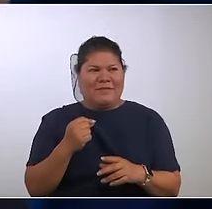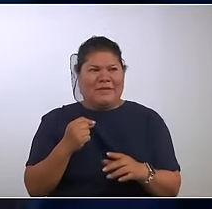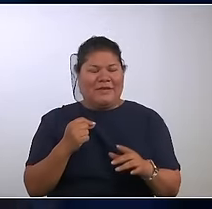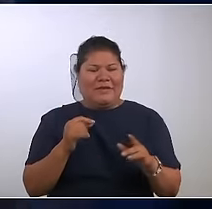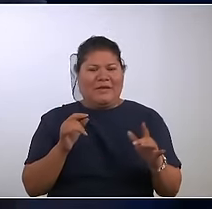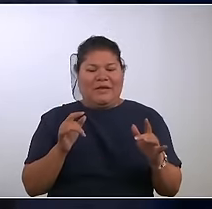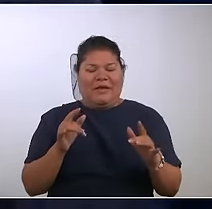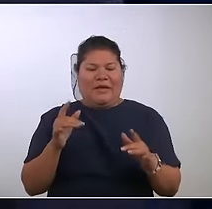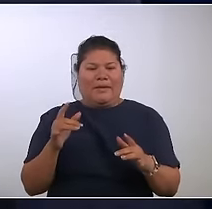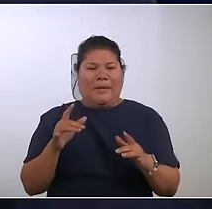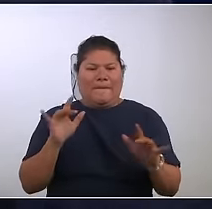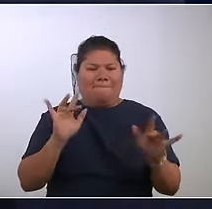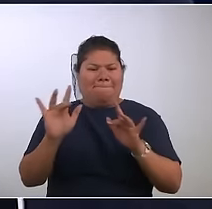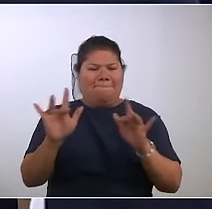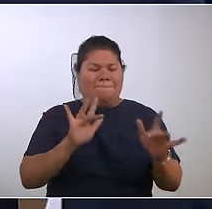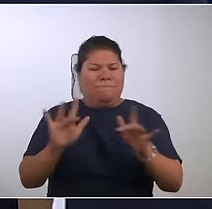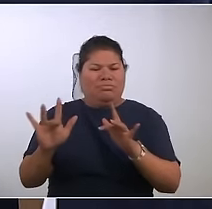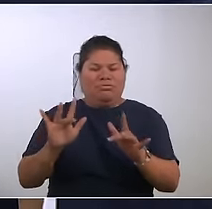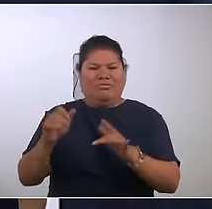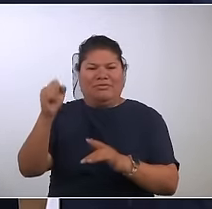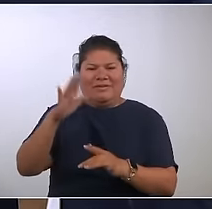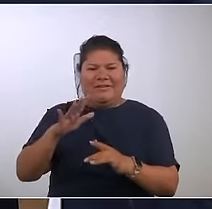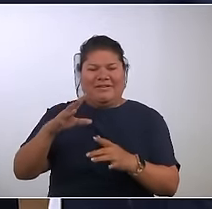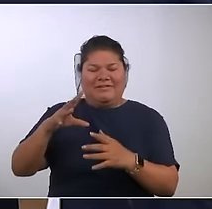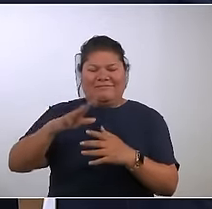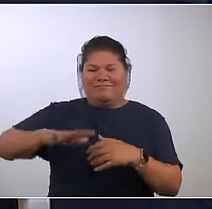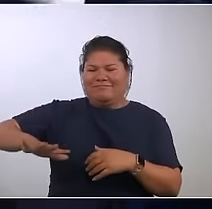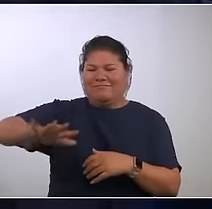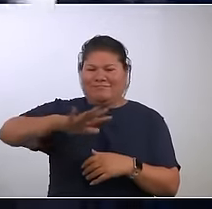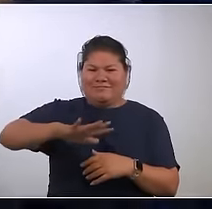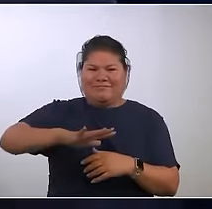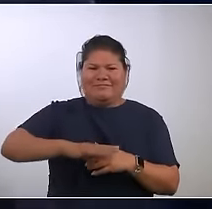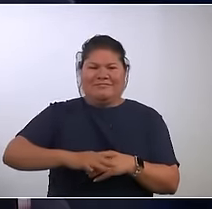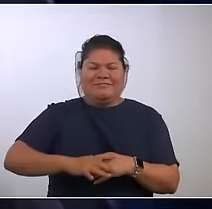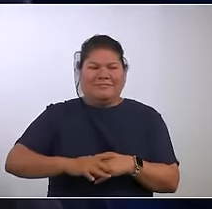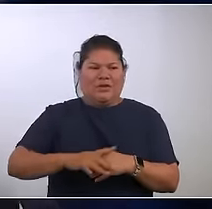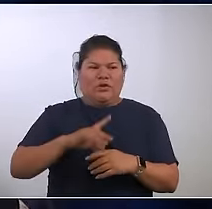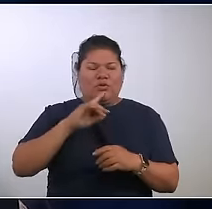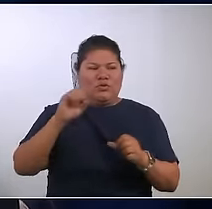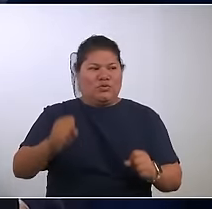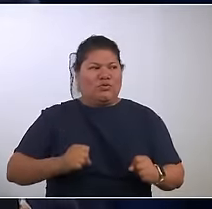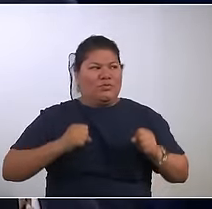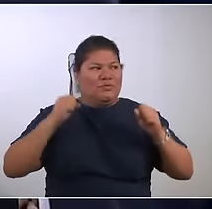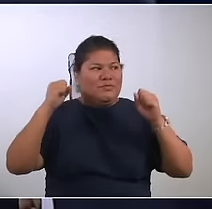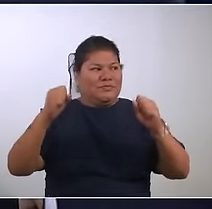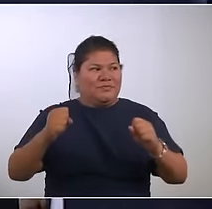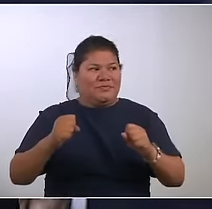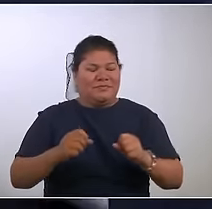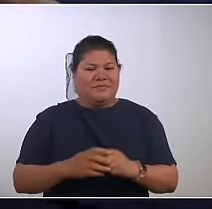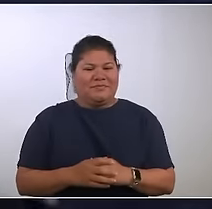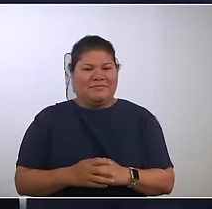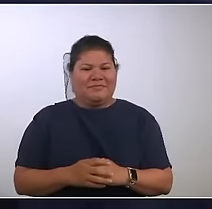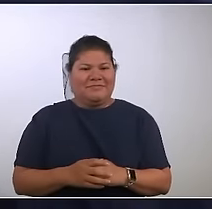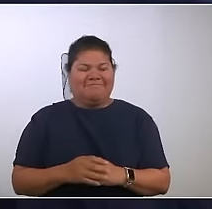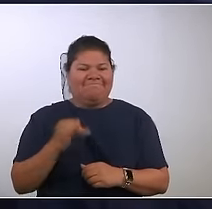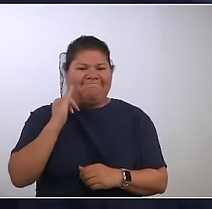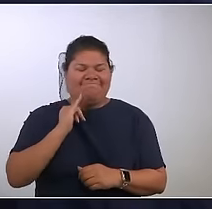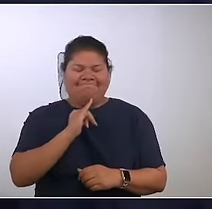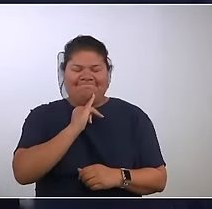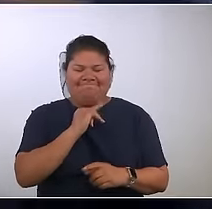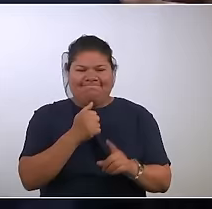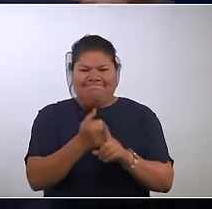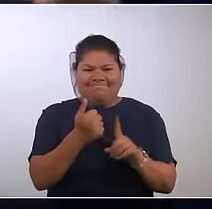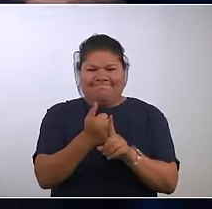mover de Dios, a move of God, en ella, in her, que es tan poderoso, that is so powerful, que Israel,